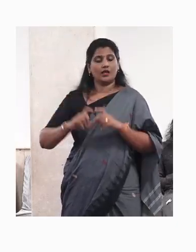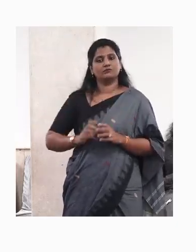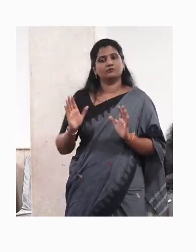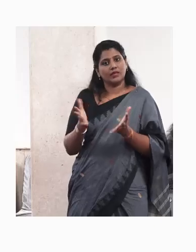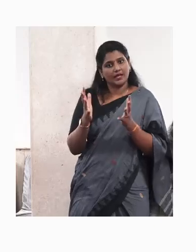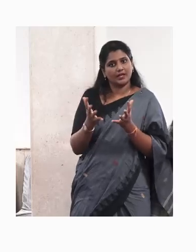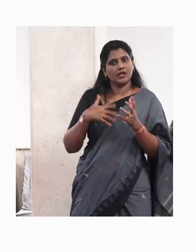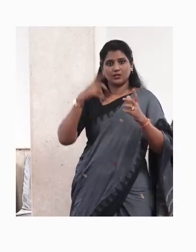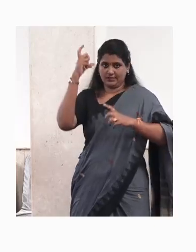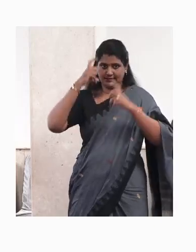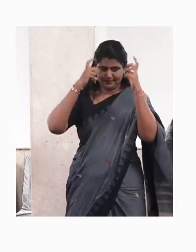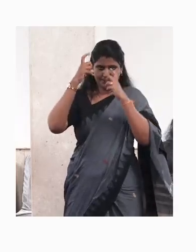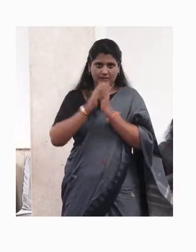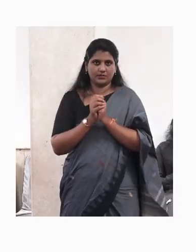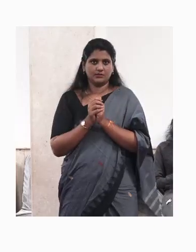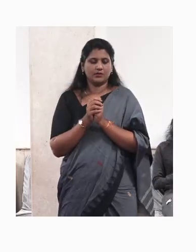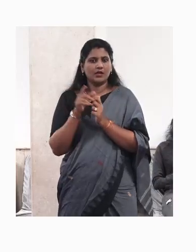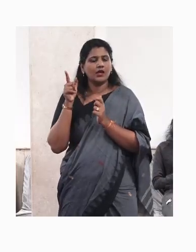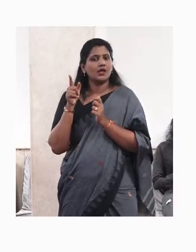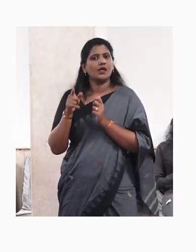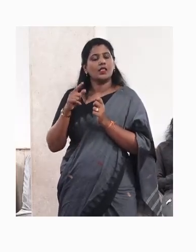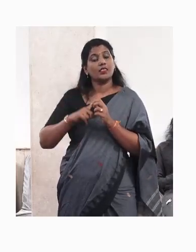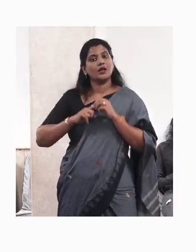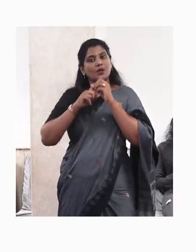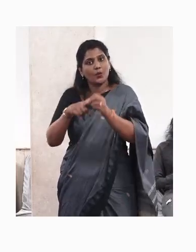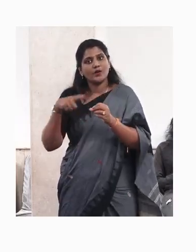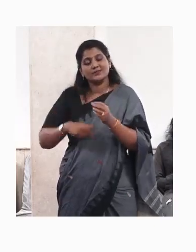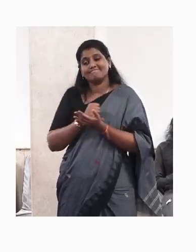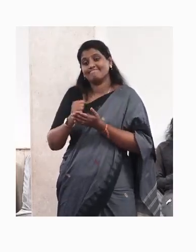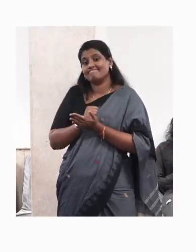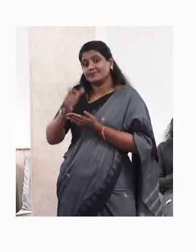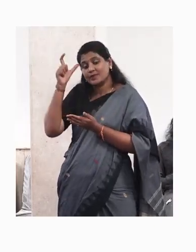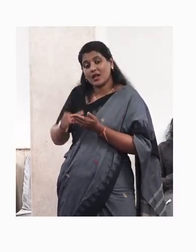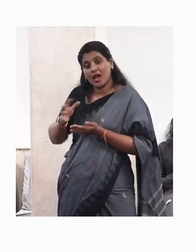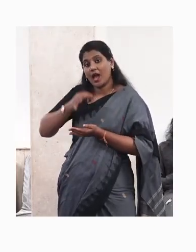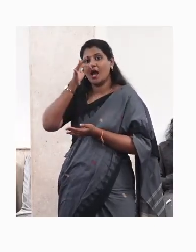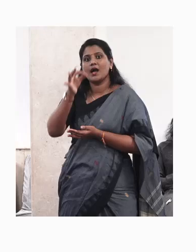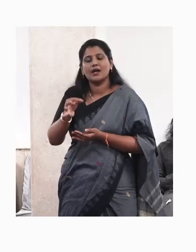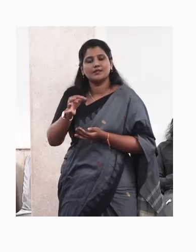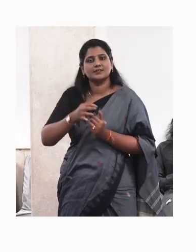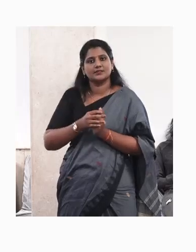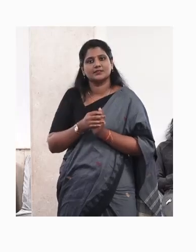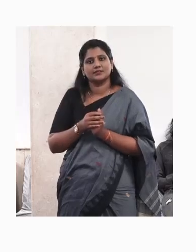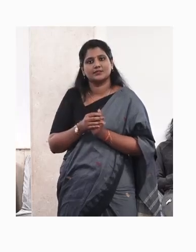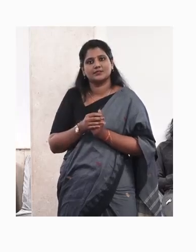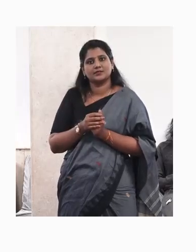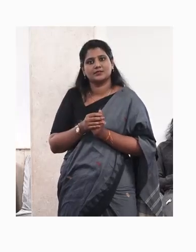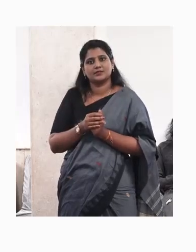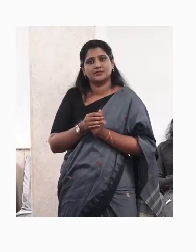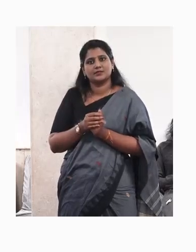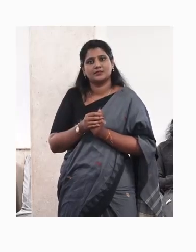encourages expression because of the questions that practitioners are trained to ask that sort